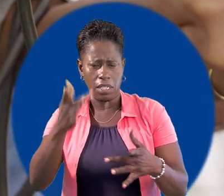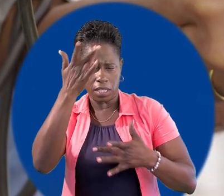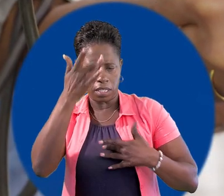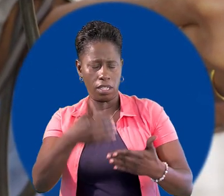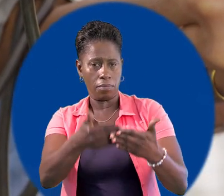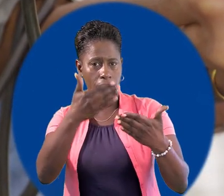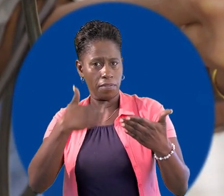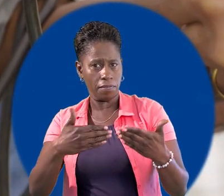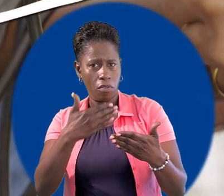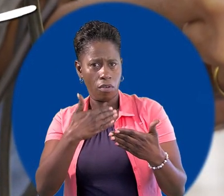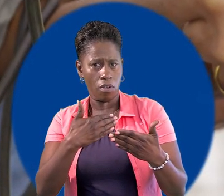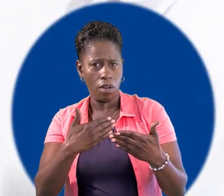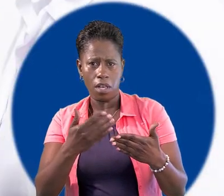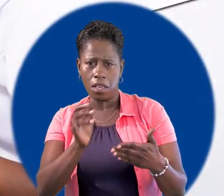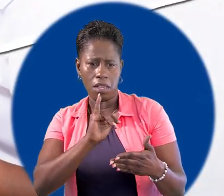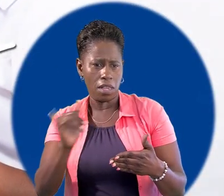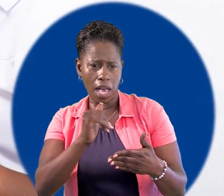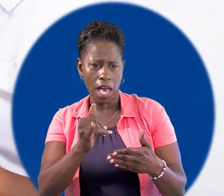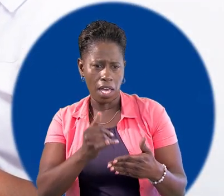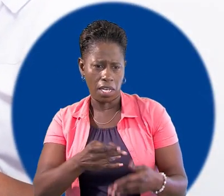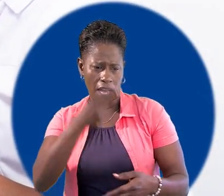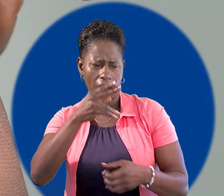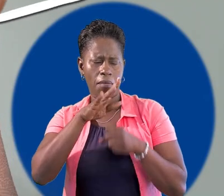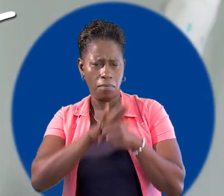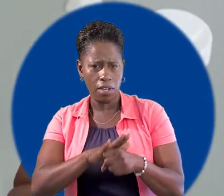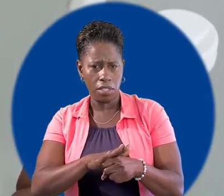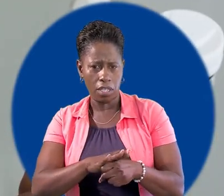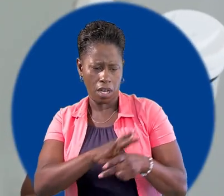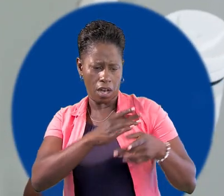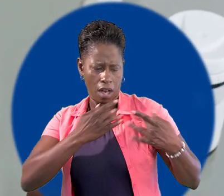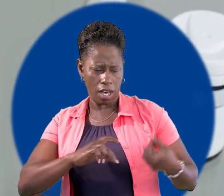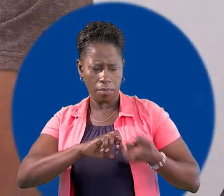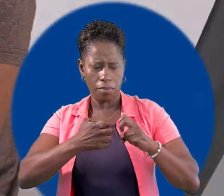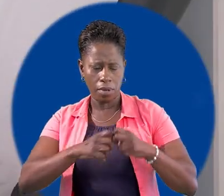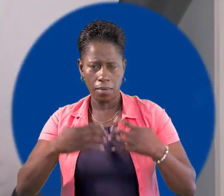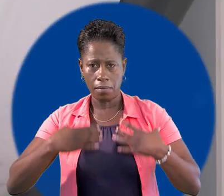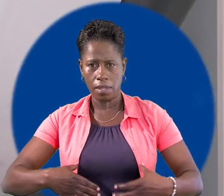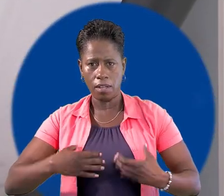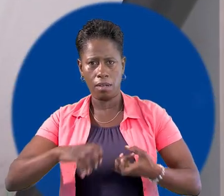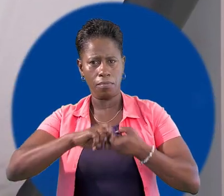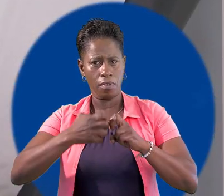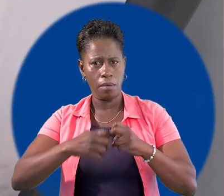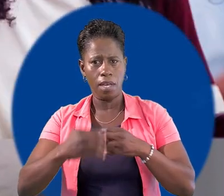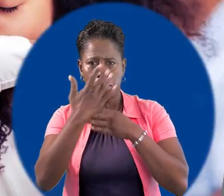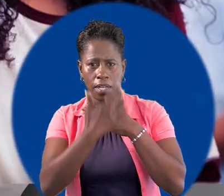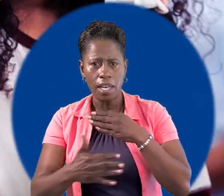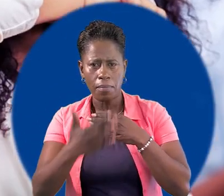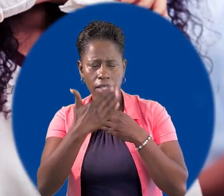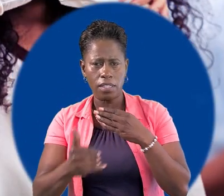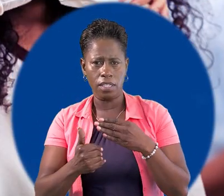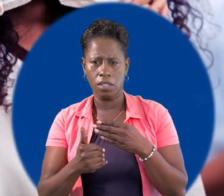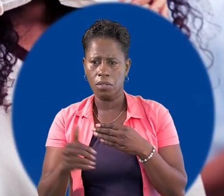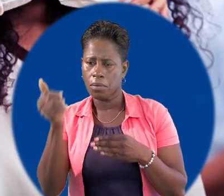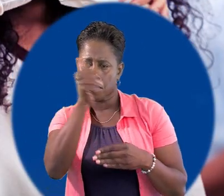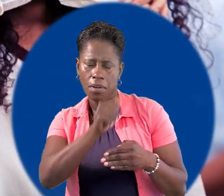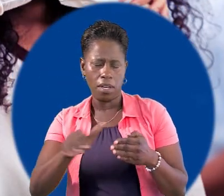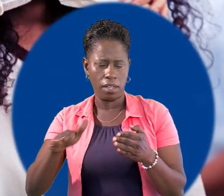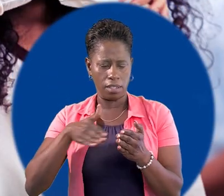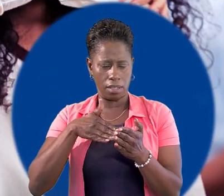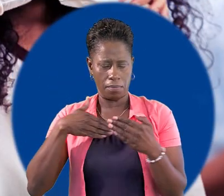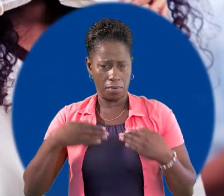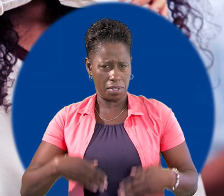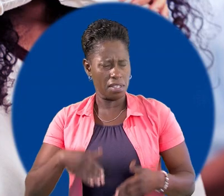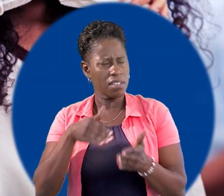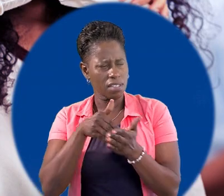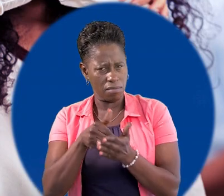like hypertension, heart disease, lung disease, and diabetes, or weakness in your immune system. If you are living with these conditions,